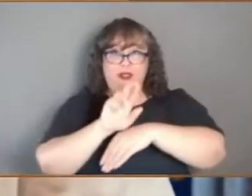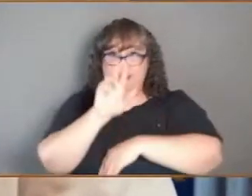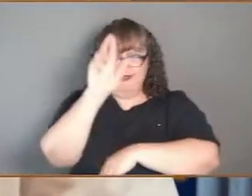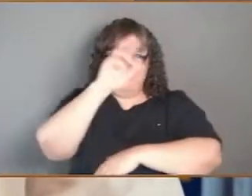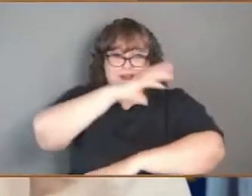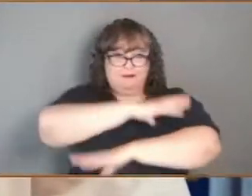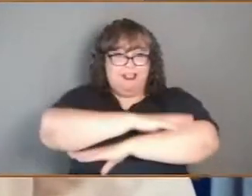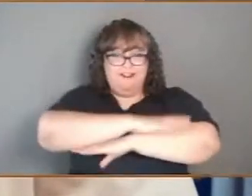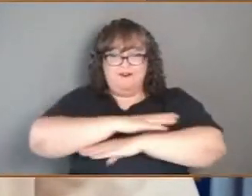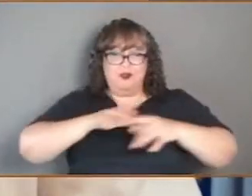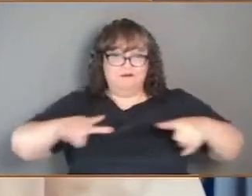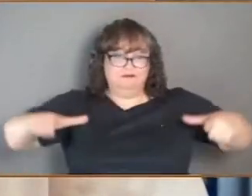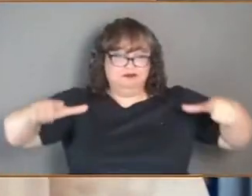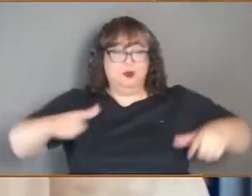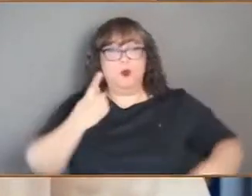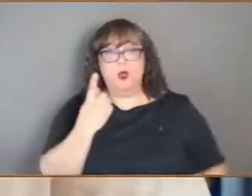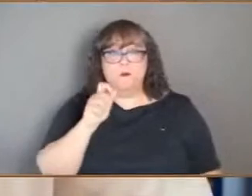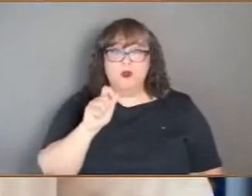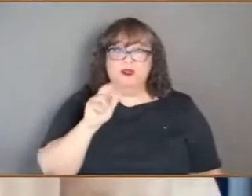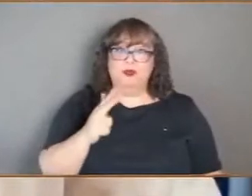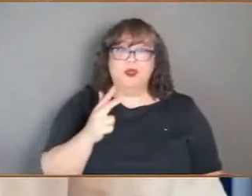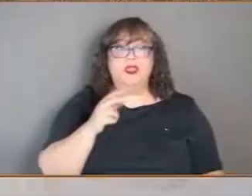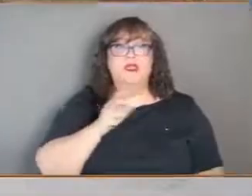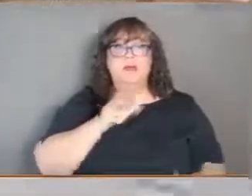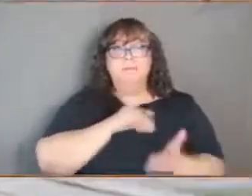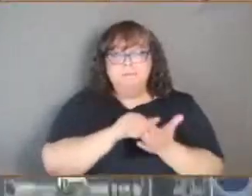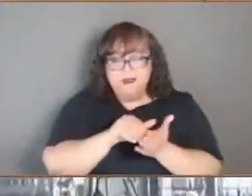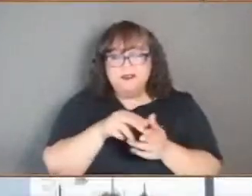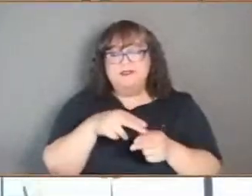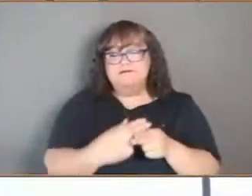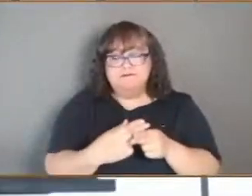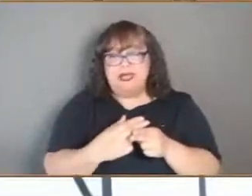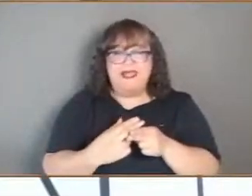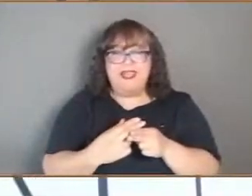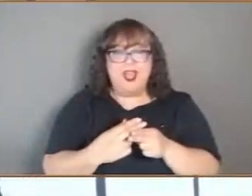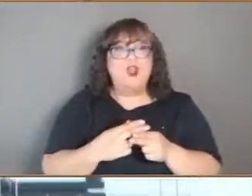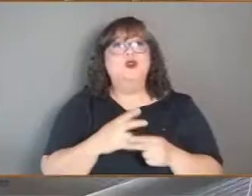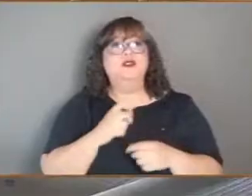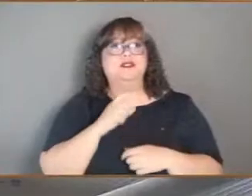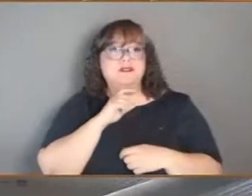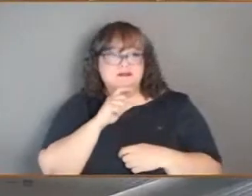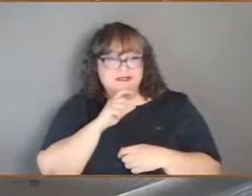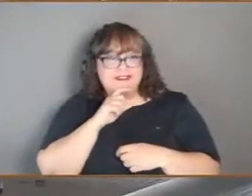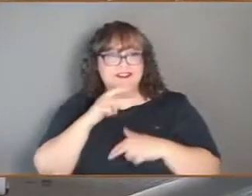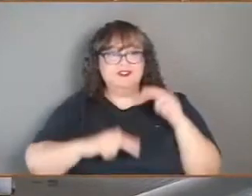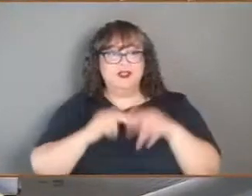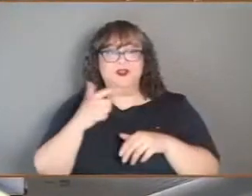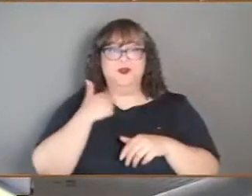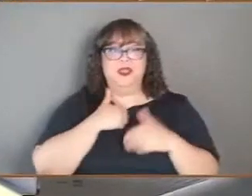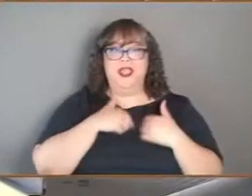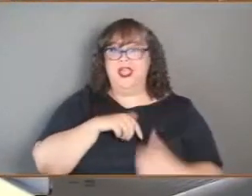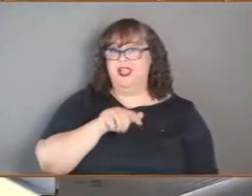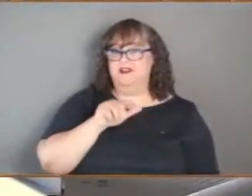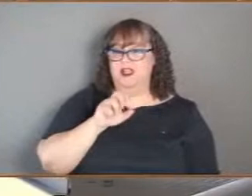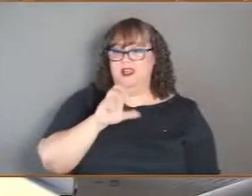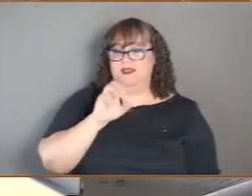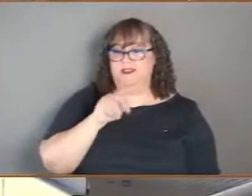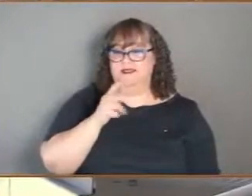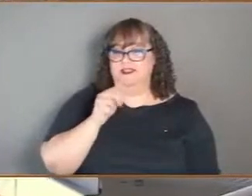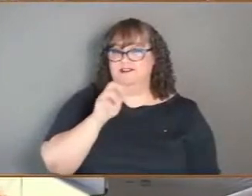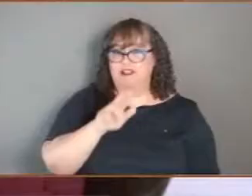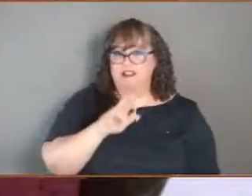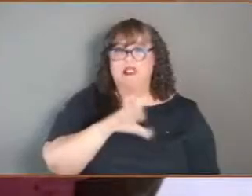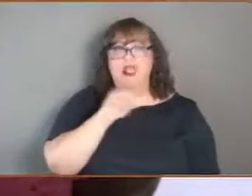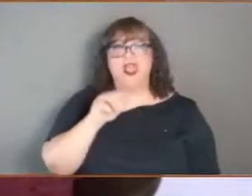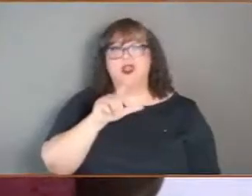steel structure. We have our Atlas booster, our single engine Centaur, and then the Lucy spacecraft on top of that. And the Lucy spacecraft,